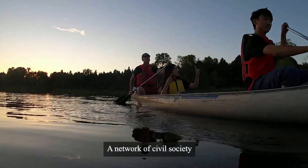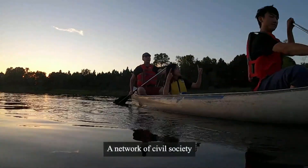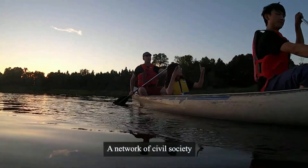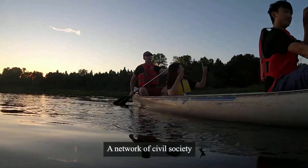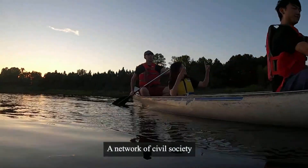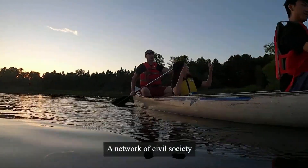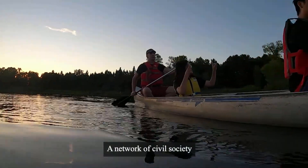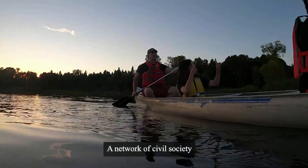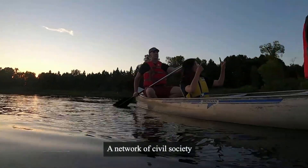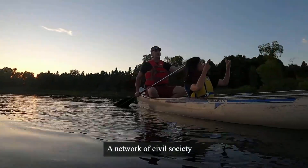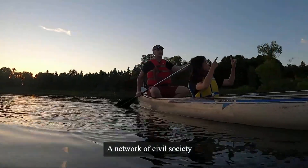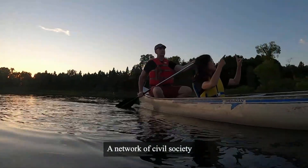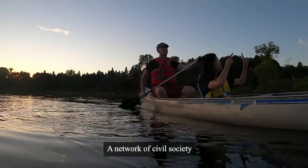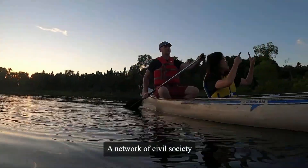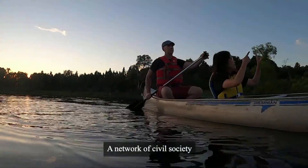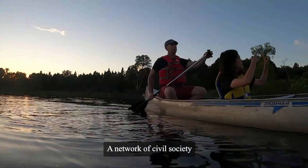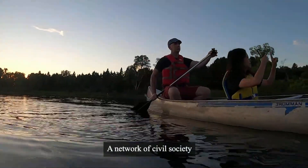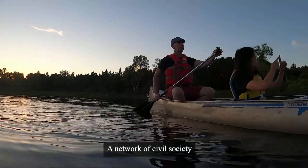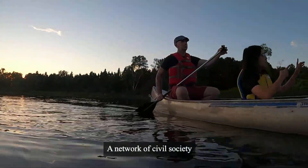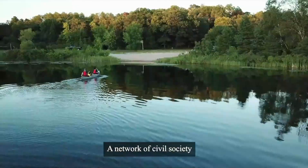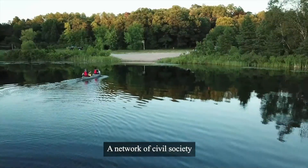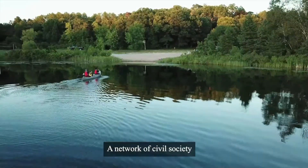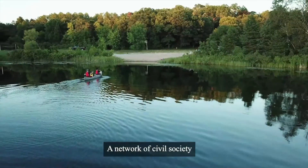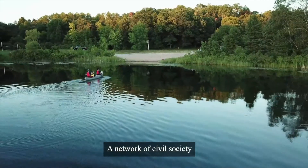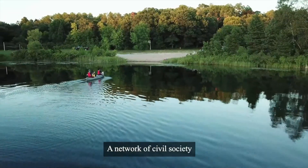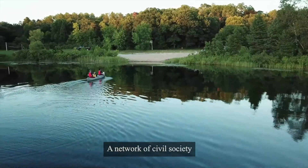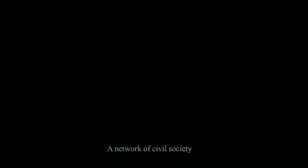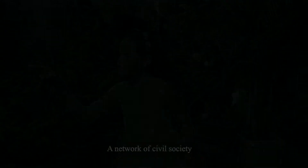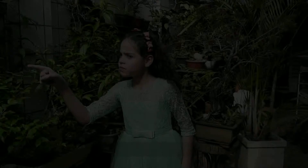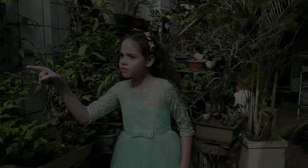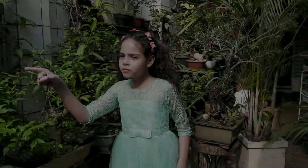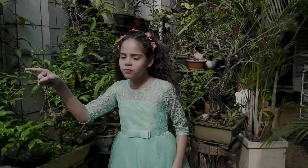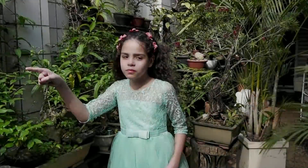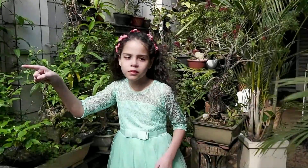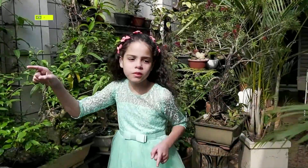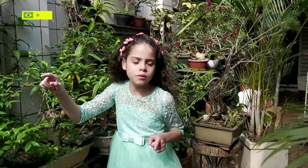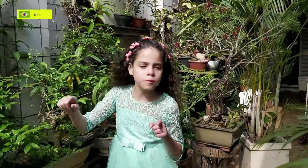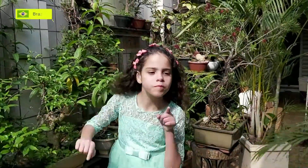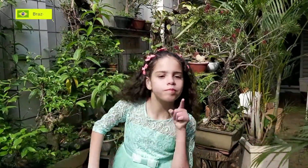a network of civil society.